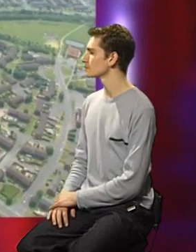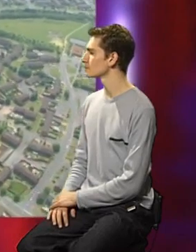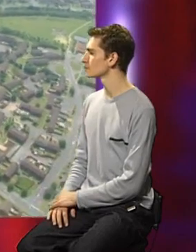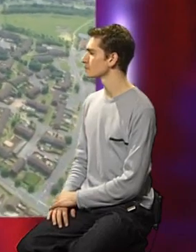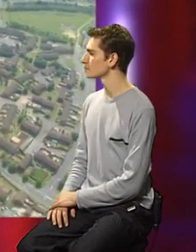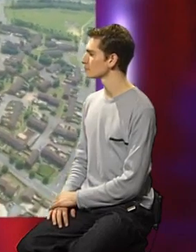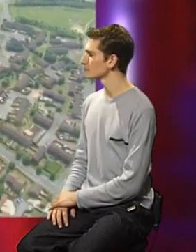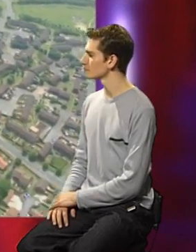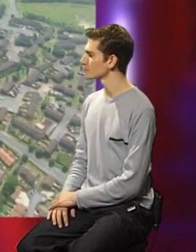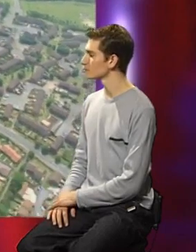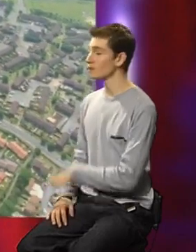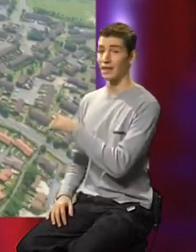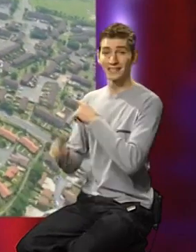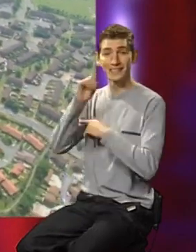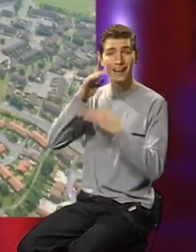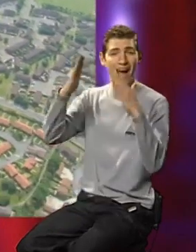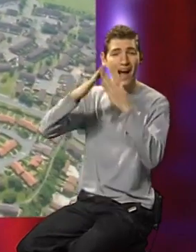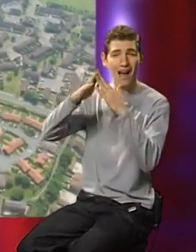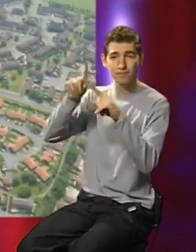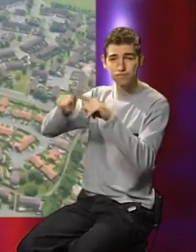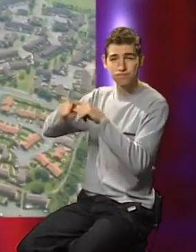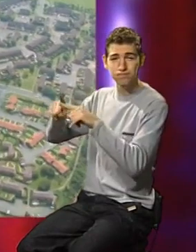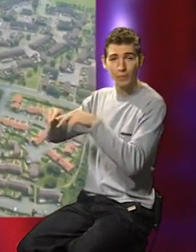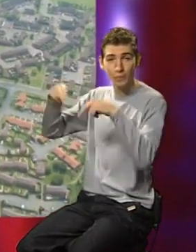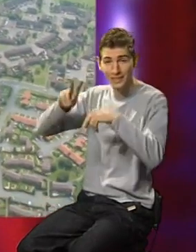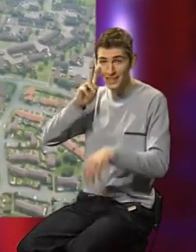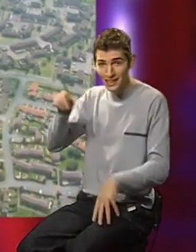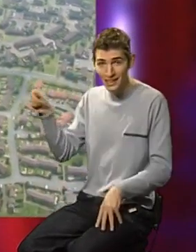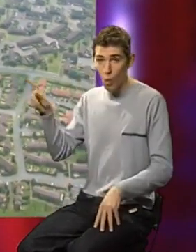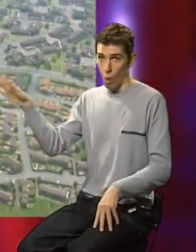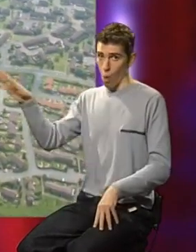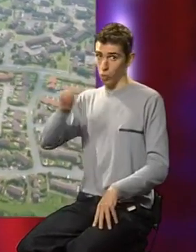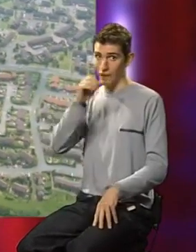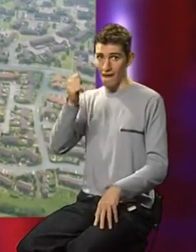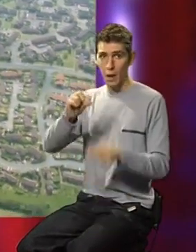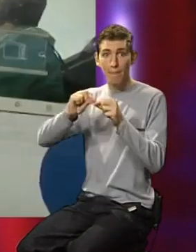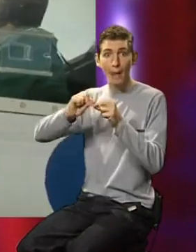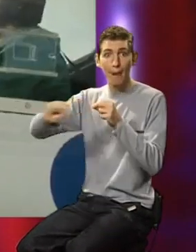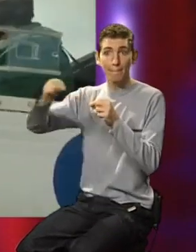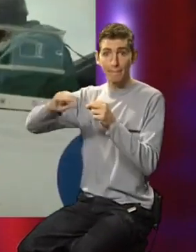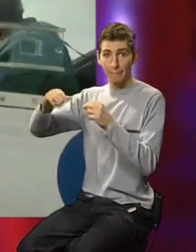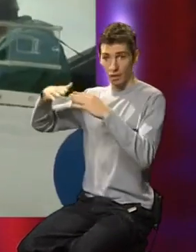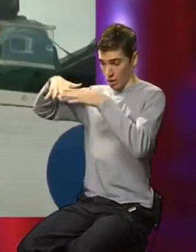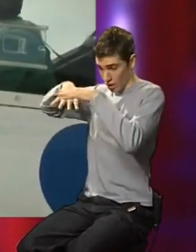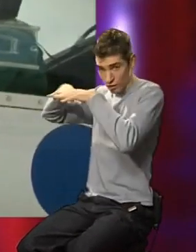Down there, Pippin. They all have pipes underground taking the sewage away.